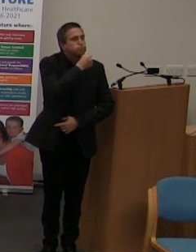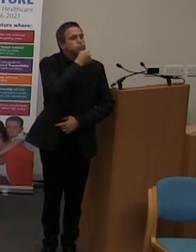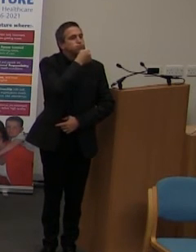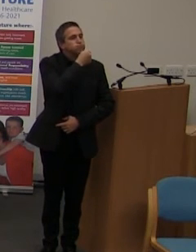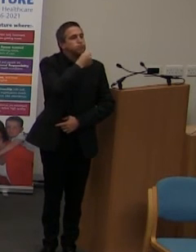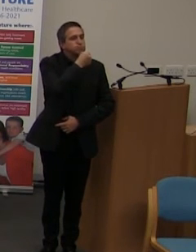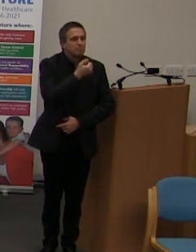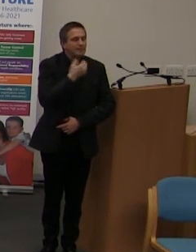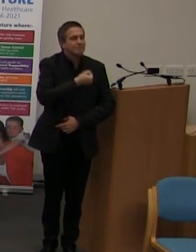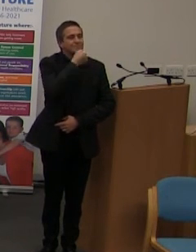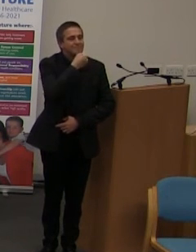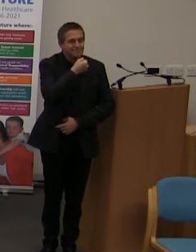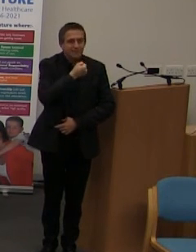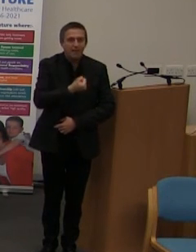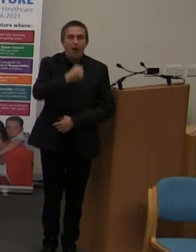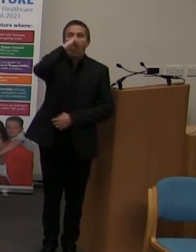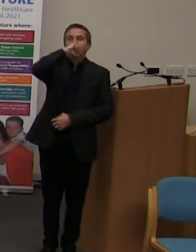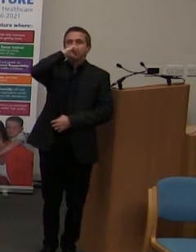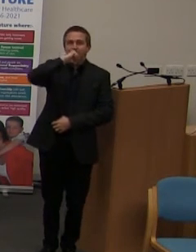great. I'll choke on it.